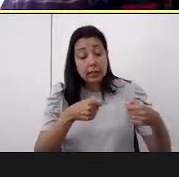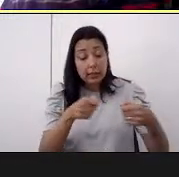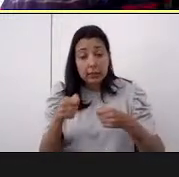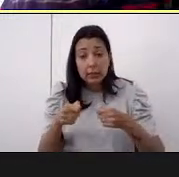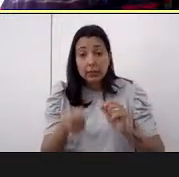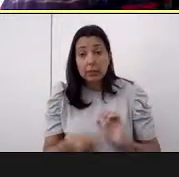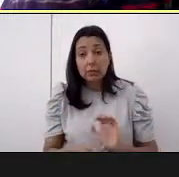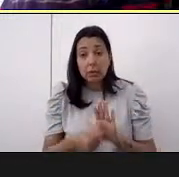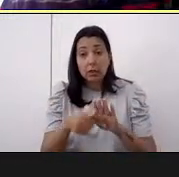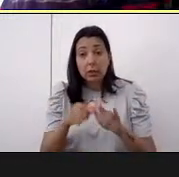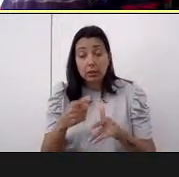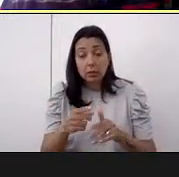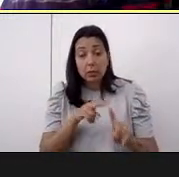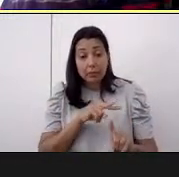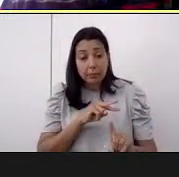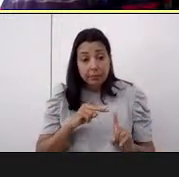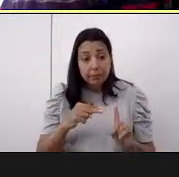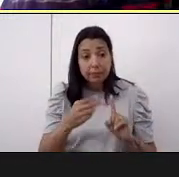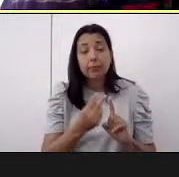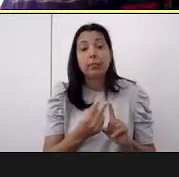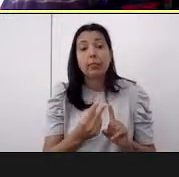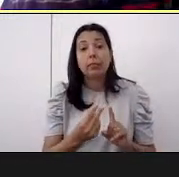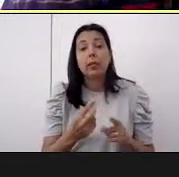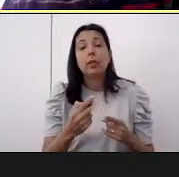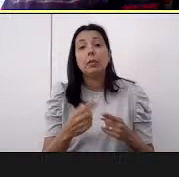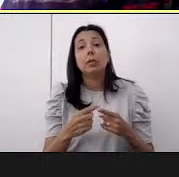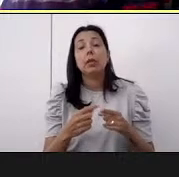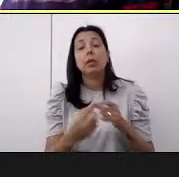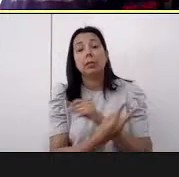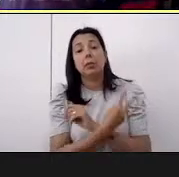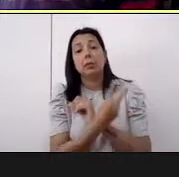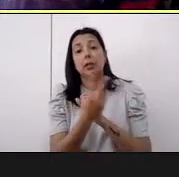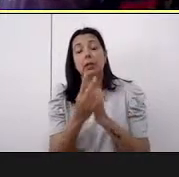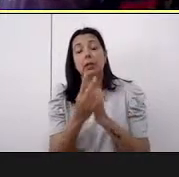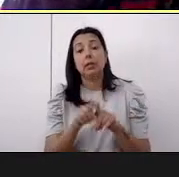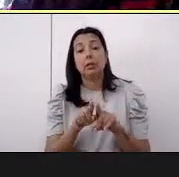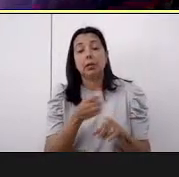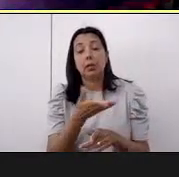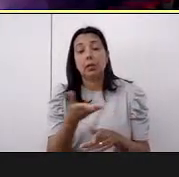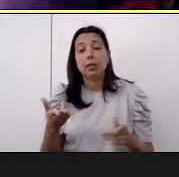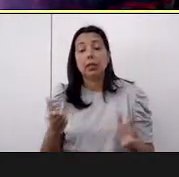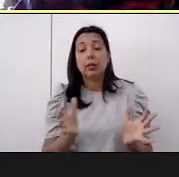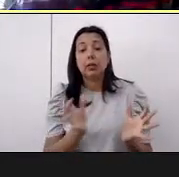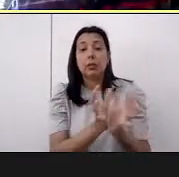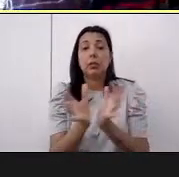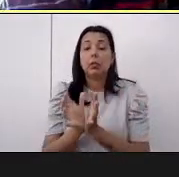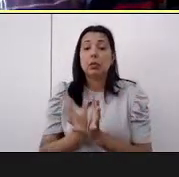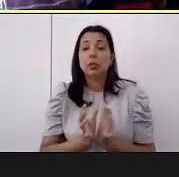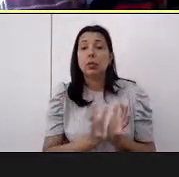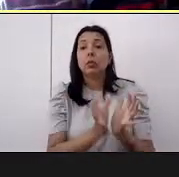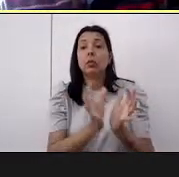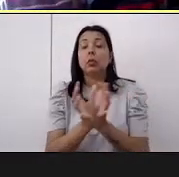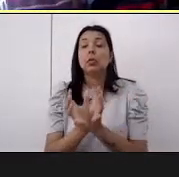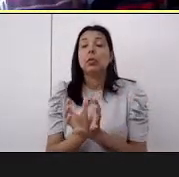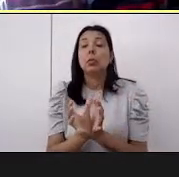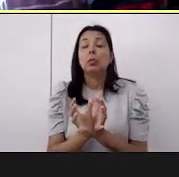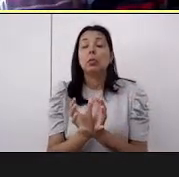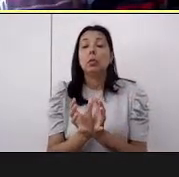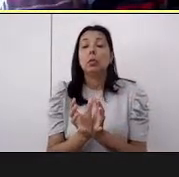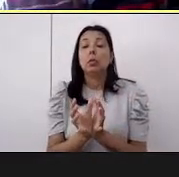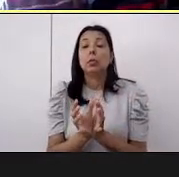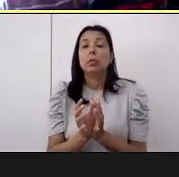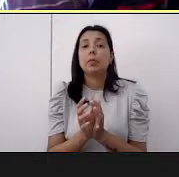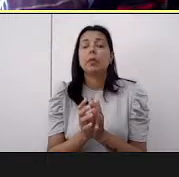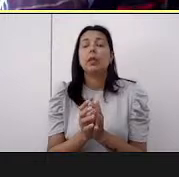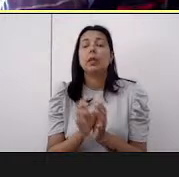the collective action and to denature the objective of the movement. Thank you.